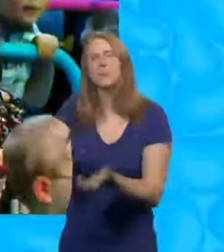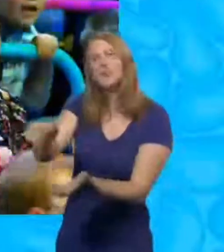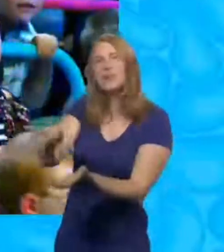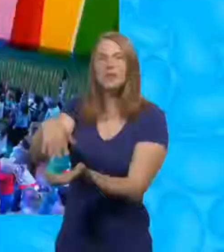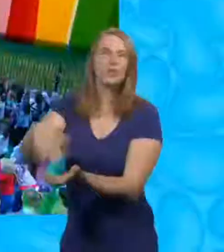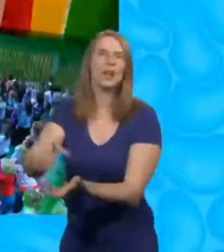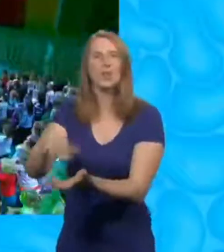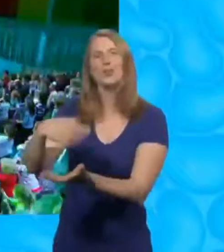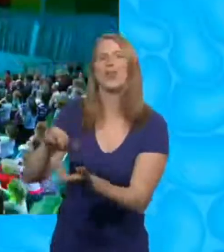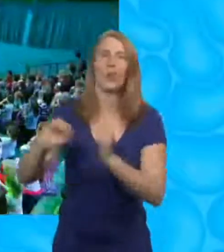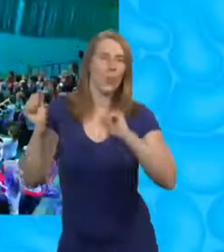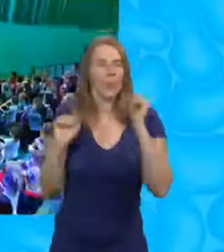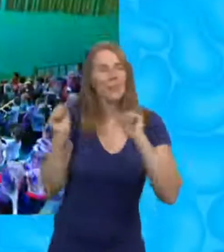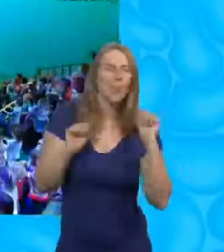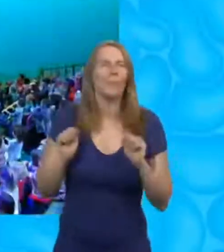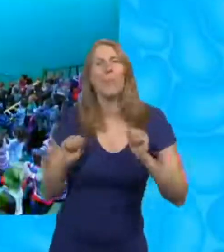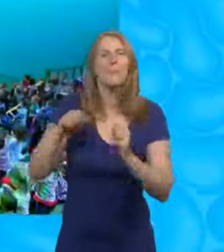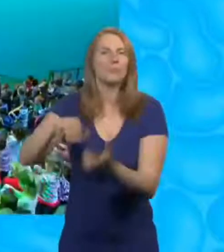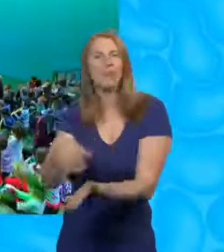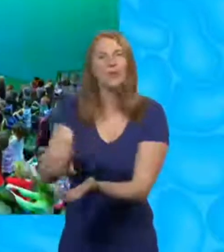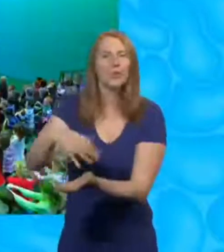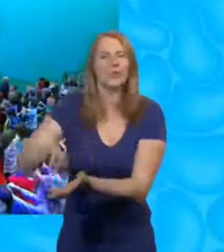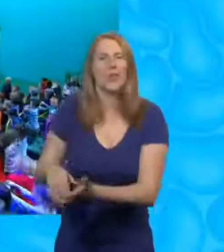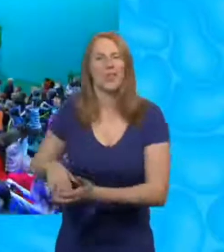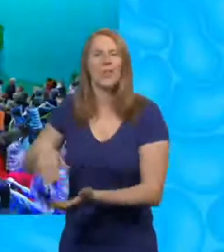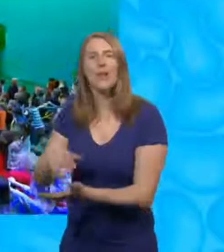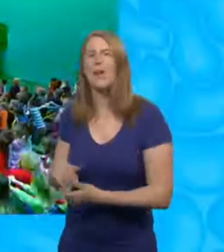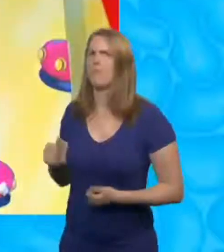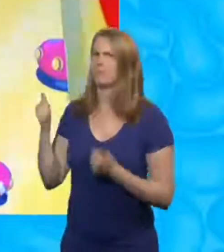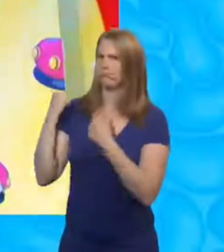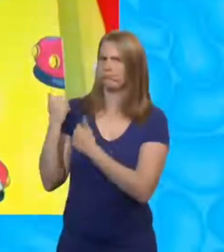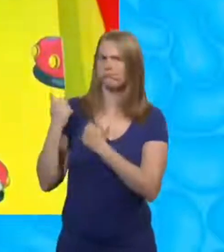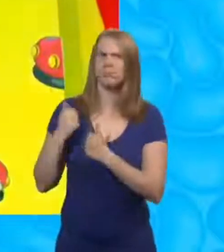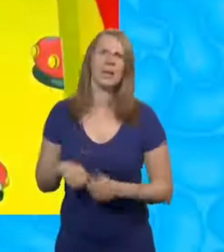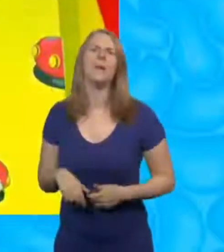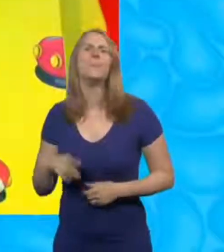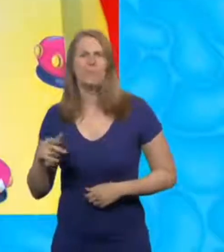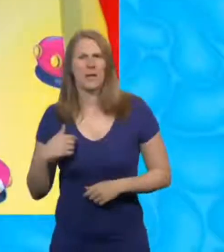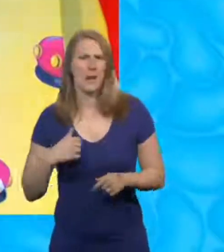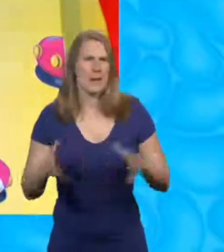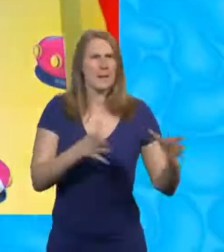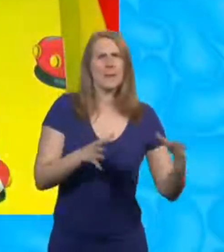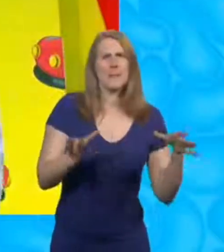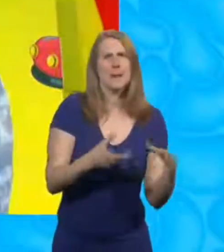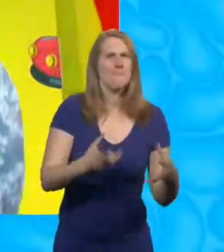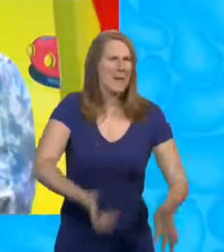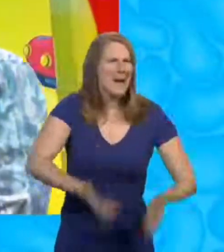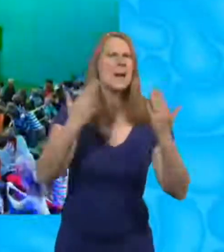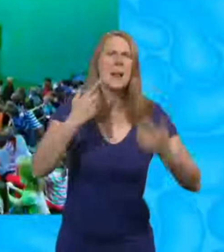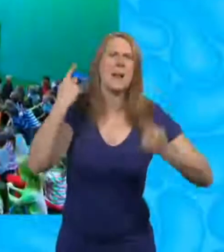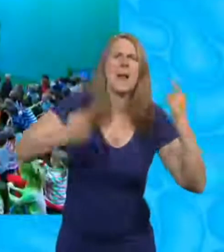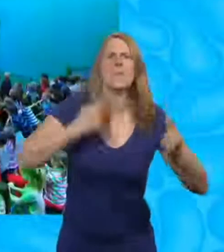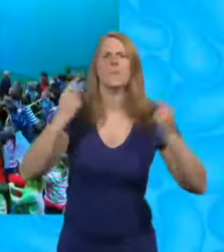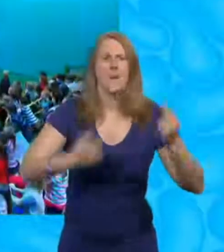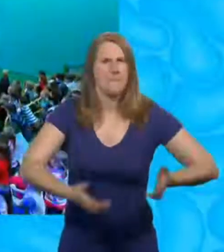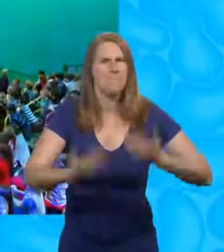on a plate! Very good. Okay, Robert, it's your go now. Oh, right, we're going to have to be really everybody. There we are. I think we're quite clearly the quality team. Do